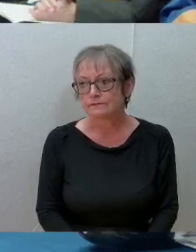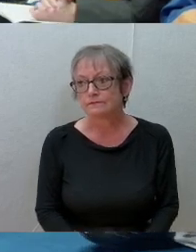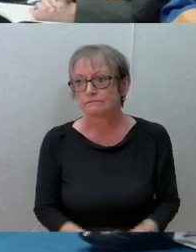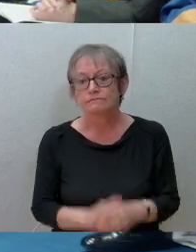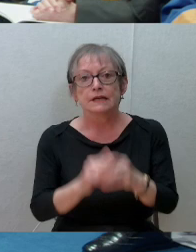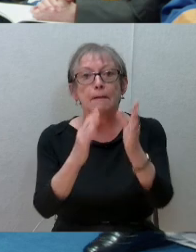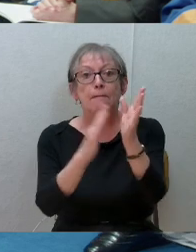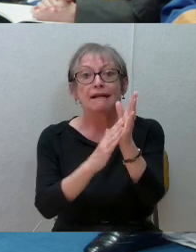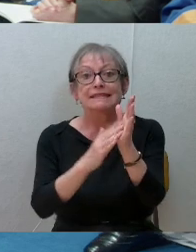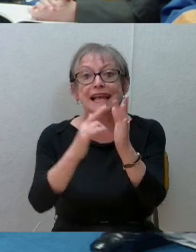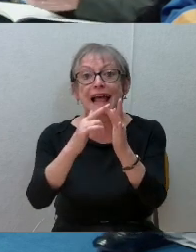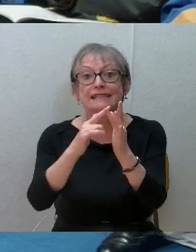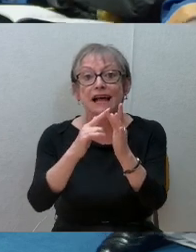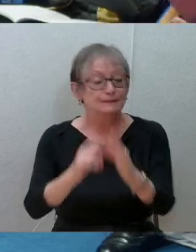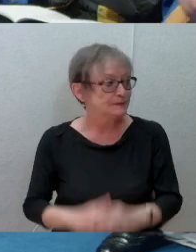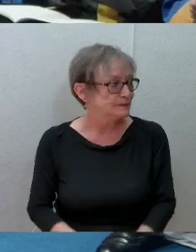Miles Ionetta.